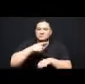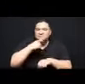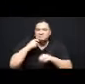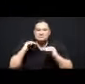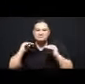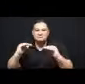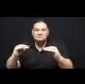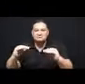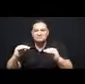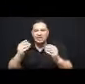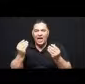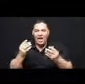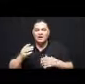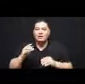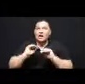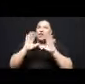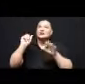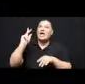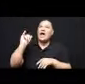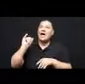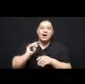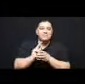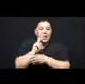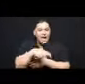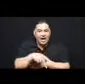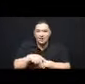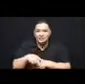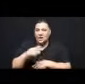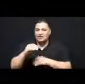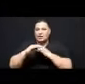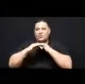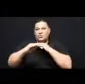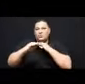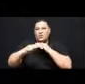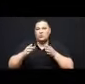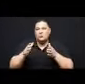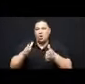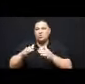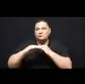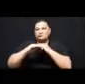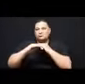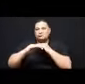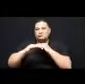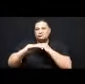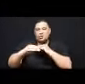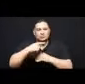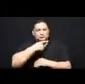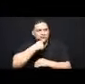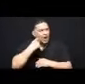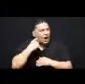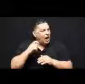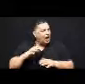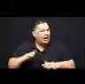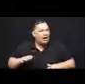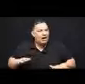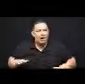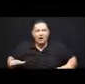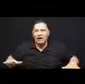and endless road. So dry, dry everywhere. I don't know why I write. I can only